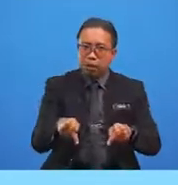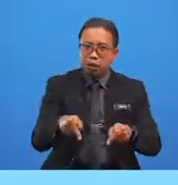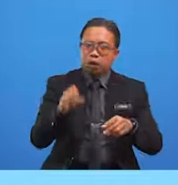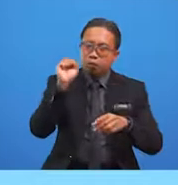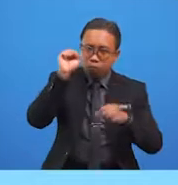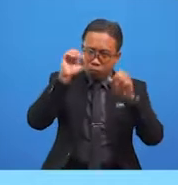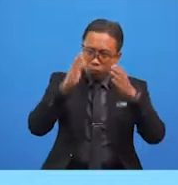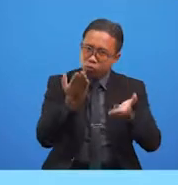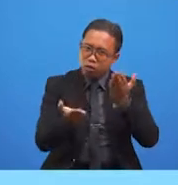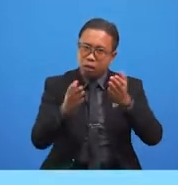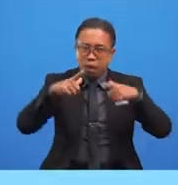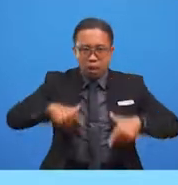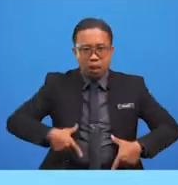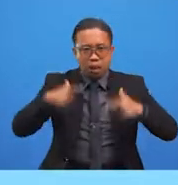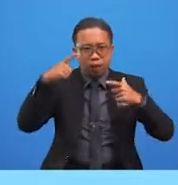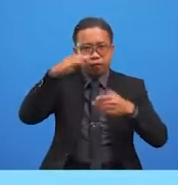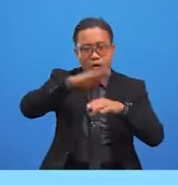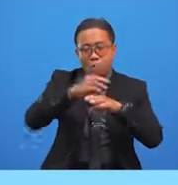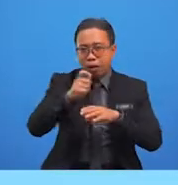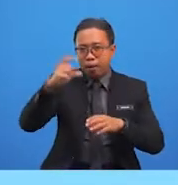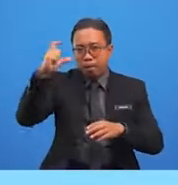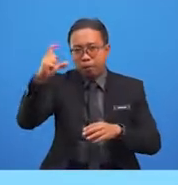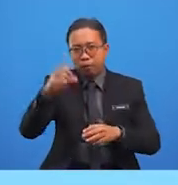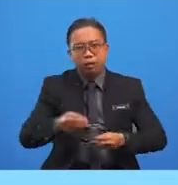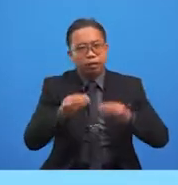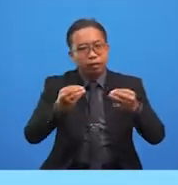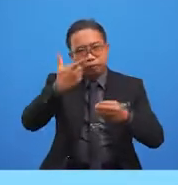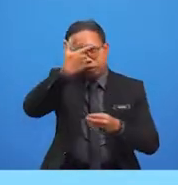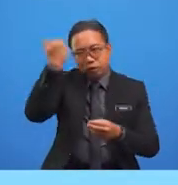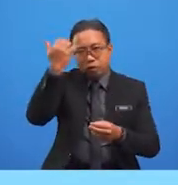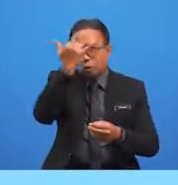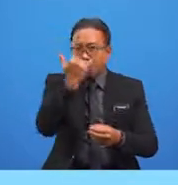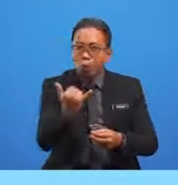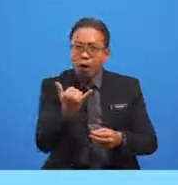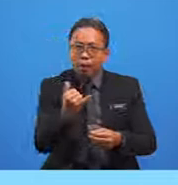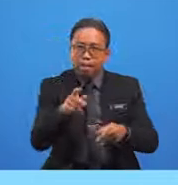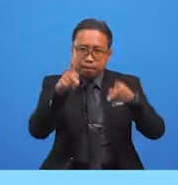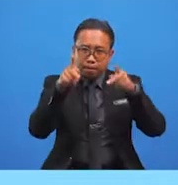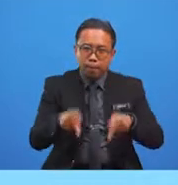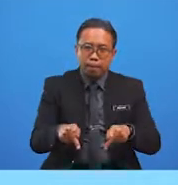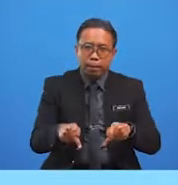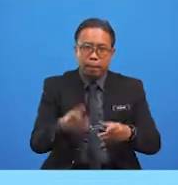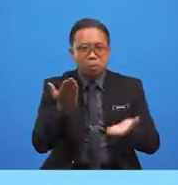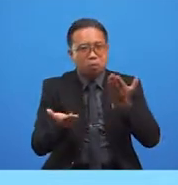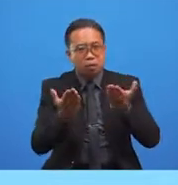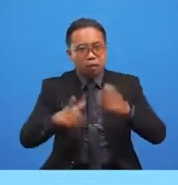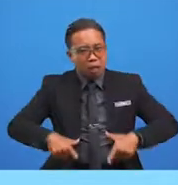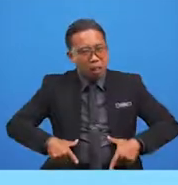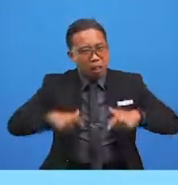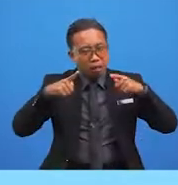on the moon. 2. Give reasons why probably people might live on the